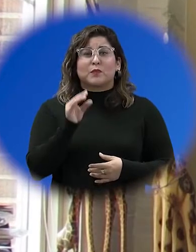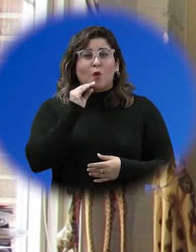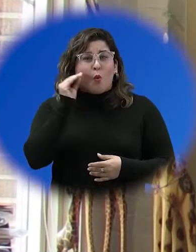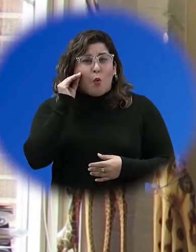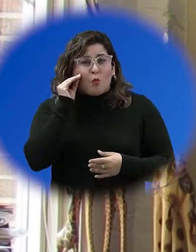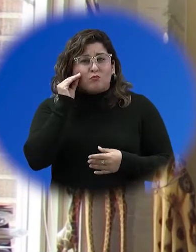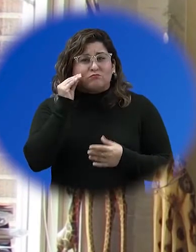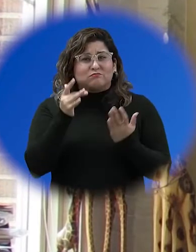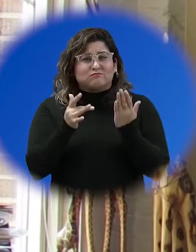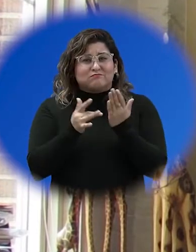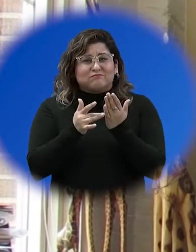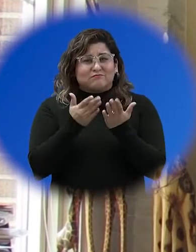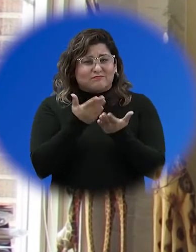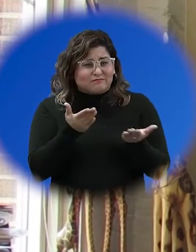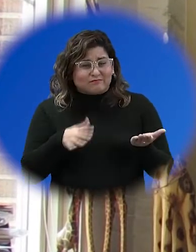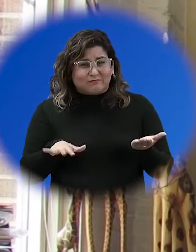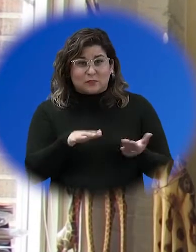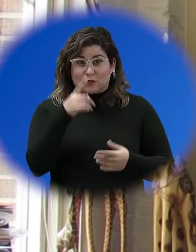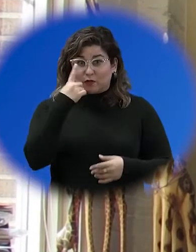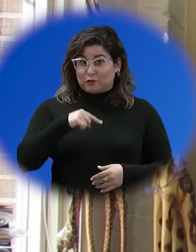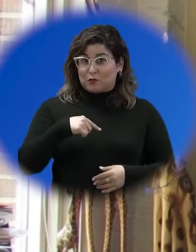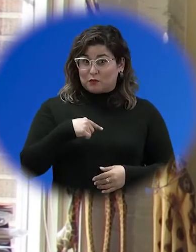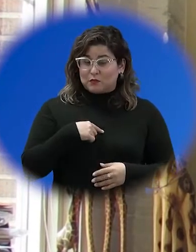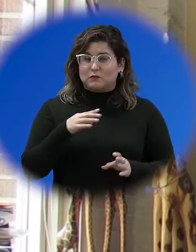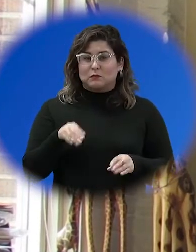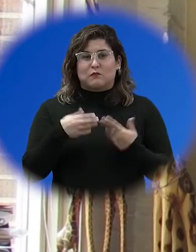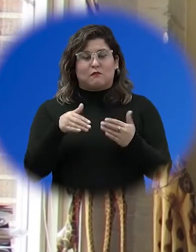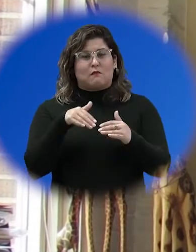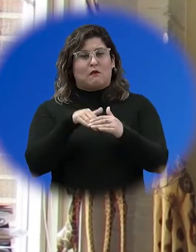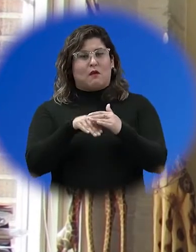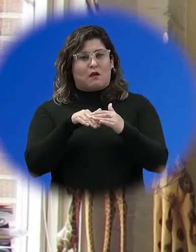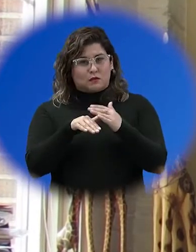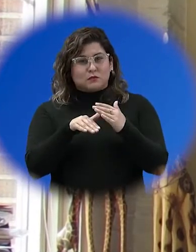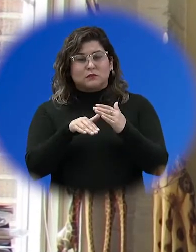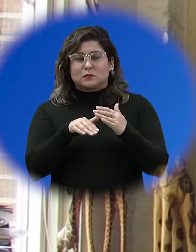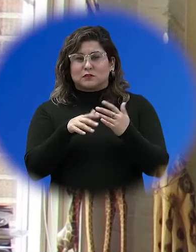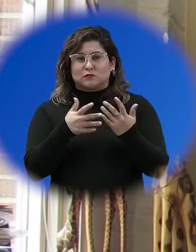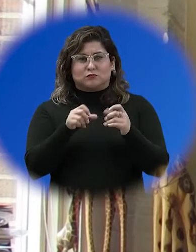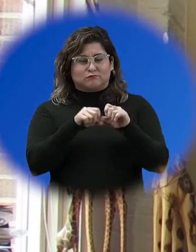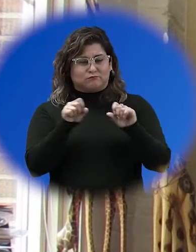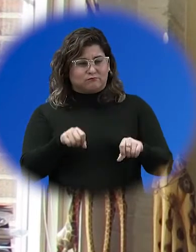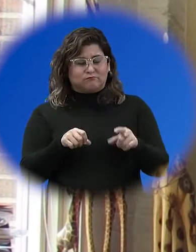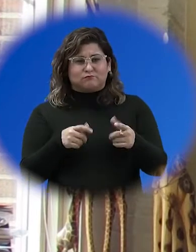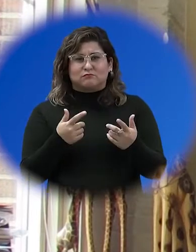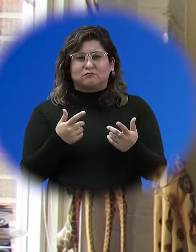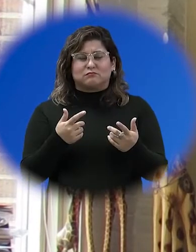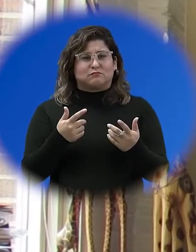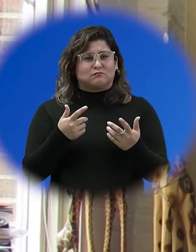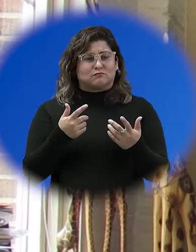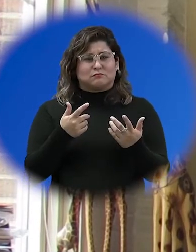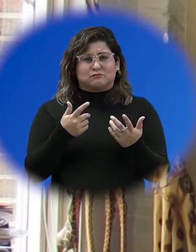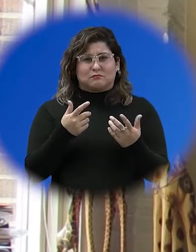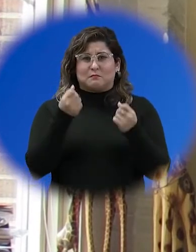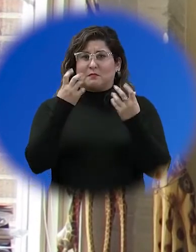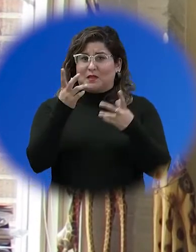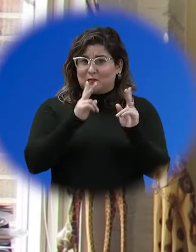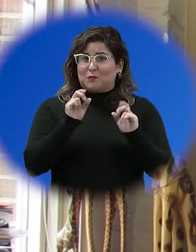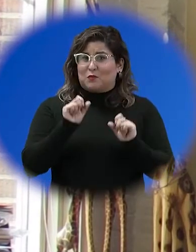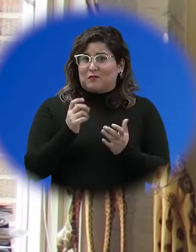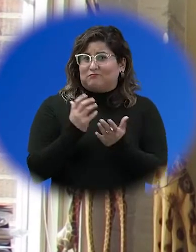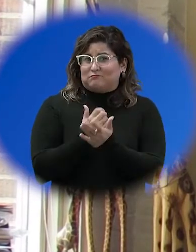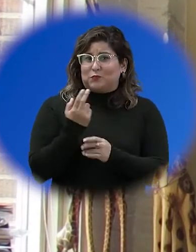including home devices, for me, provides access to an interface